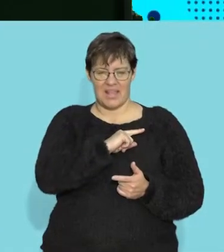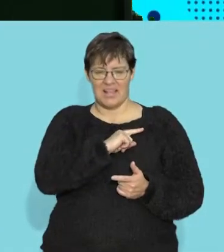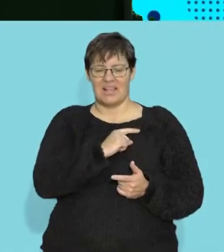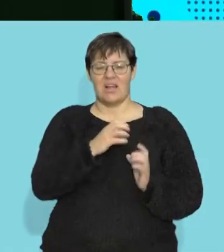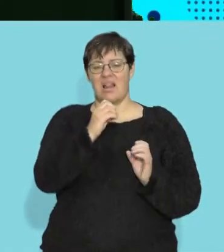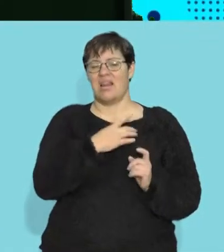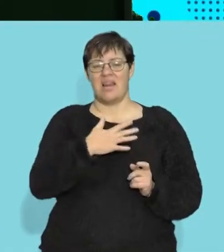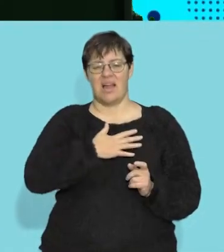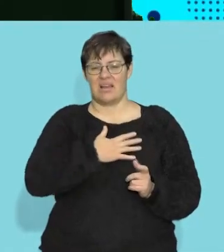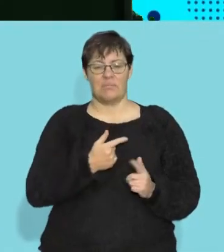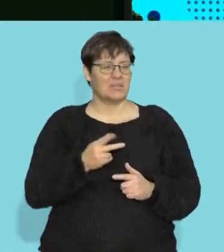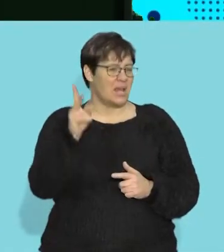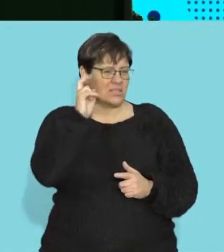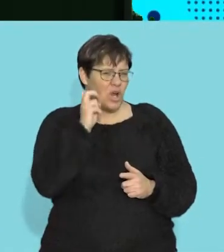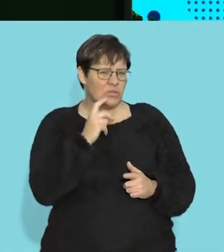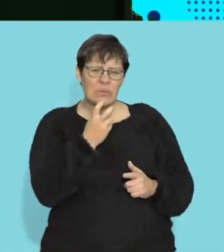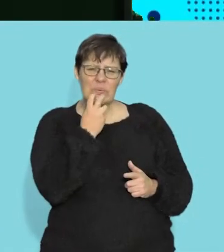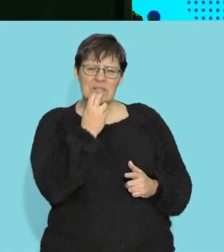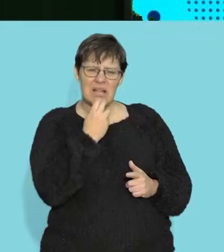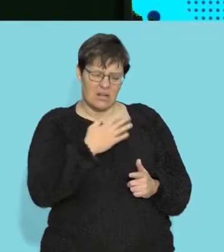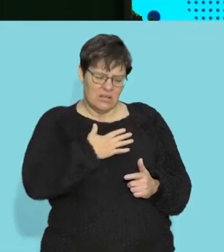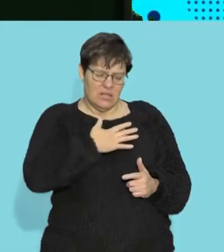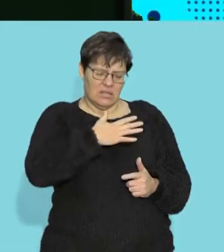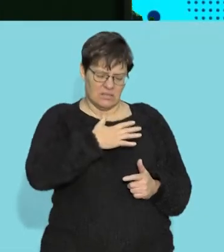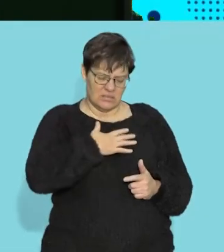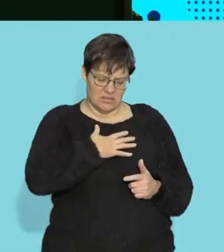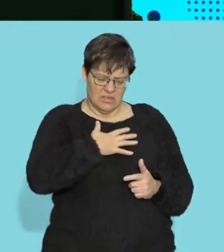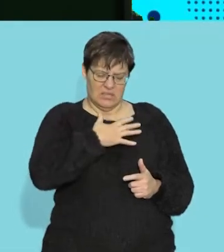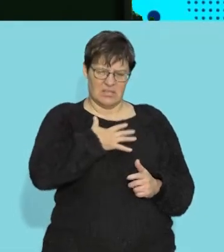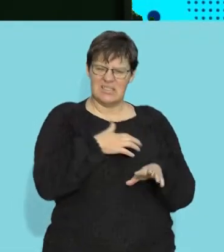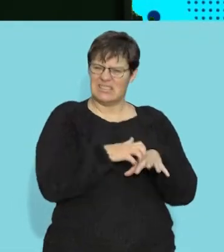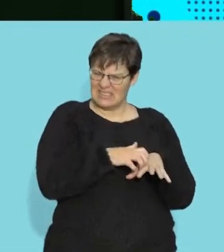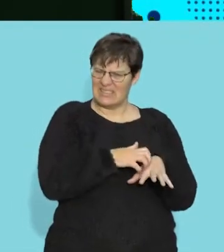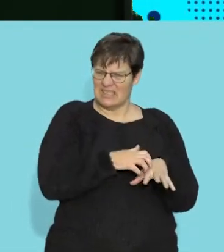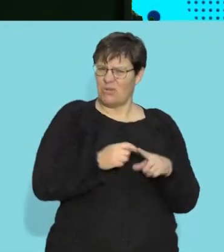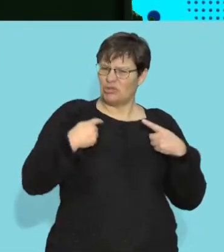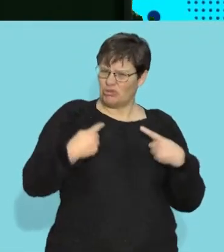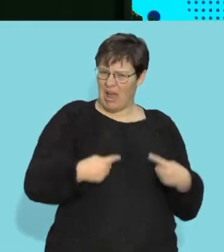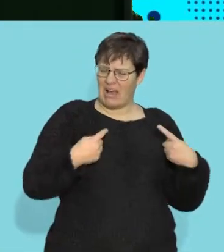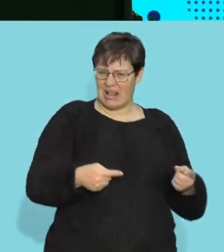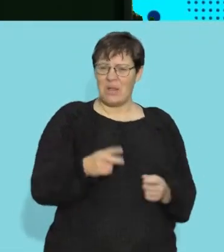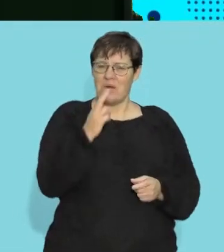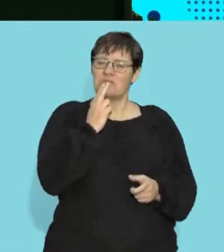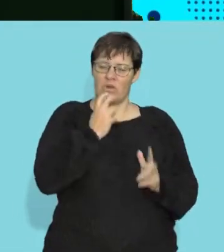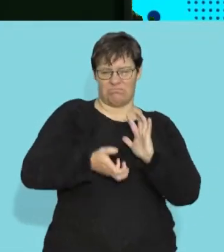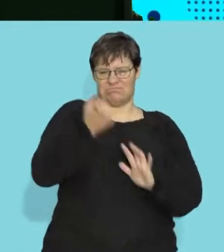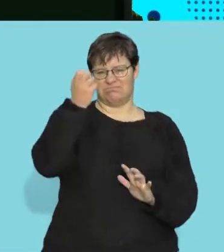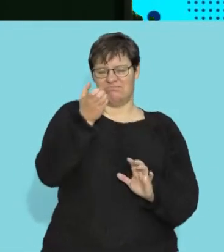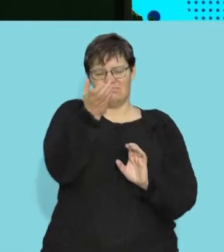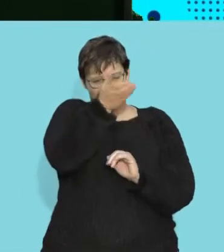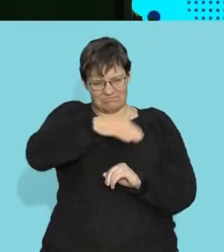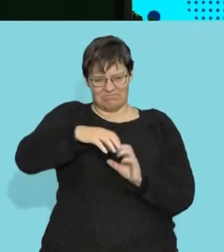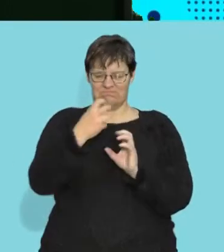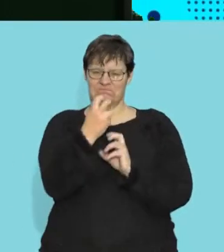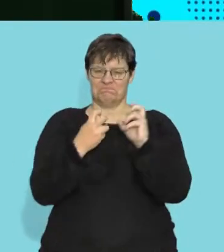it sounds almost like a death rattle. They really battle to get oxygen into their body, as I said, and there's